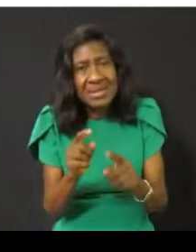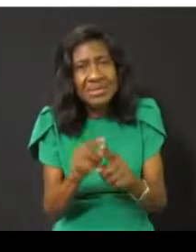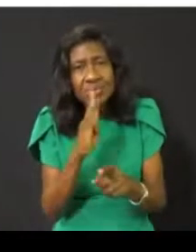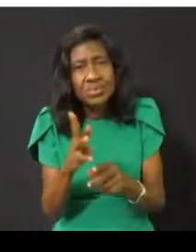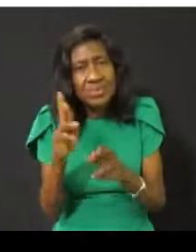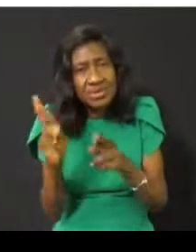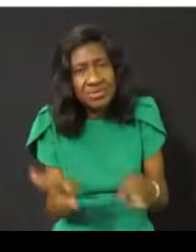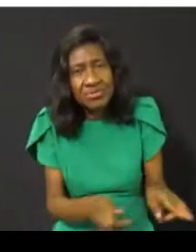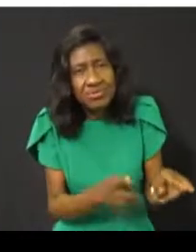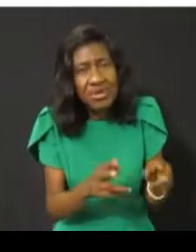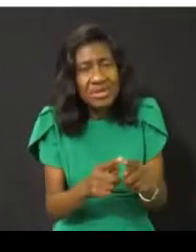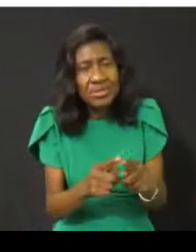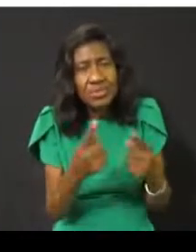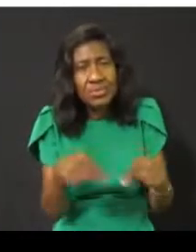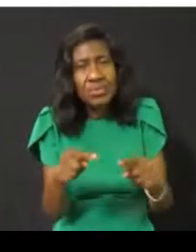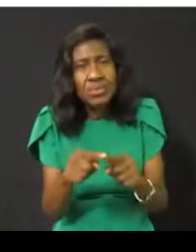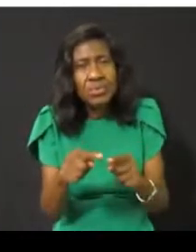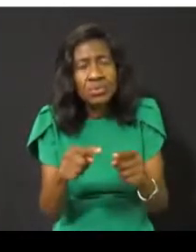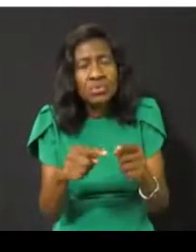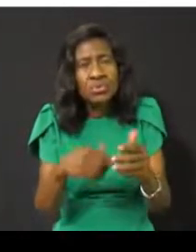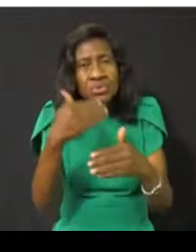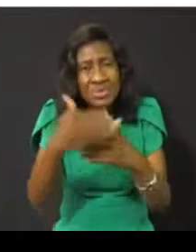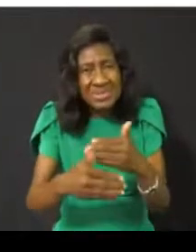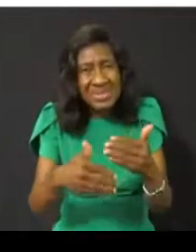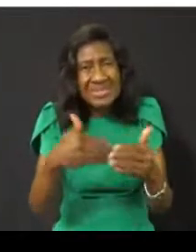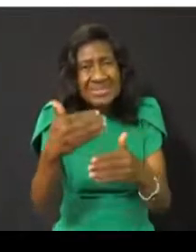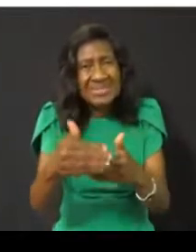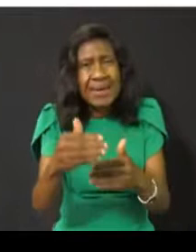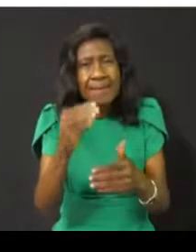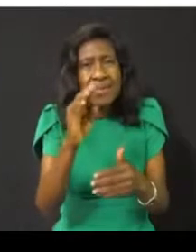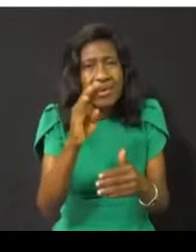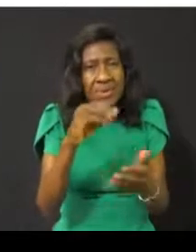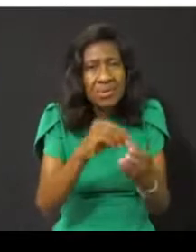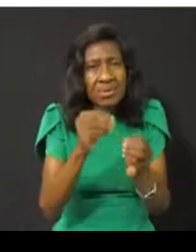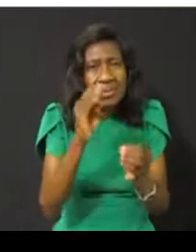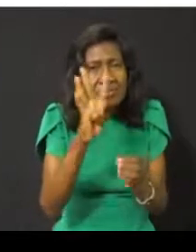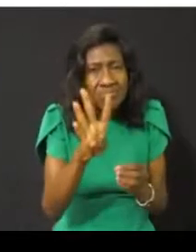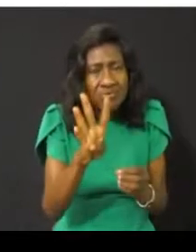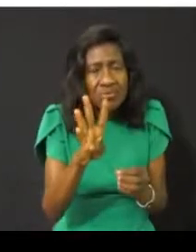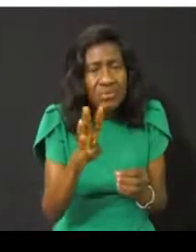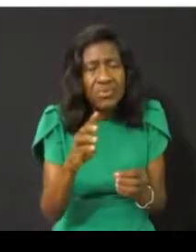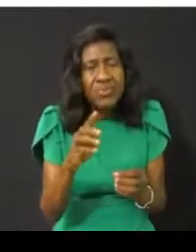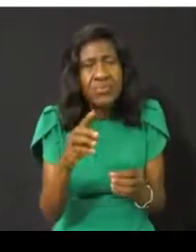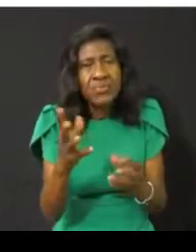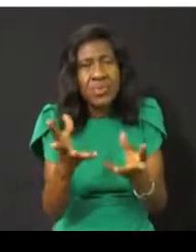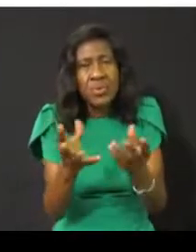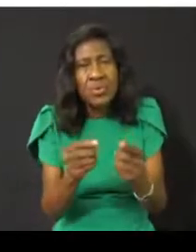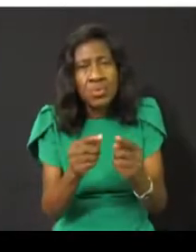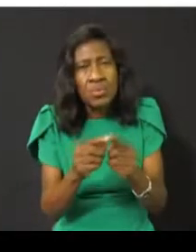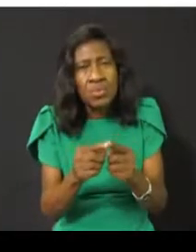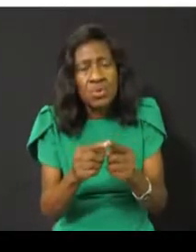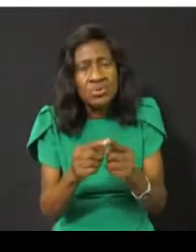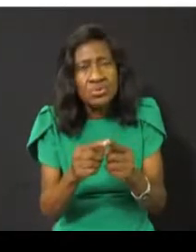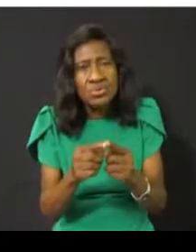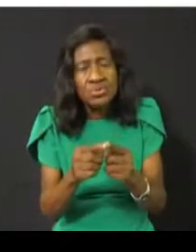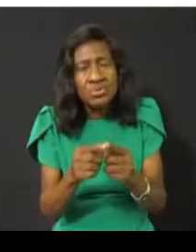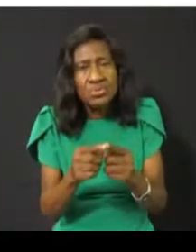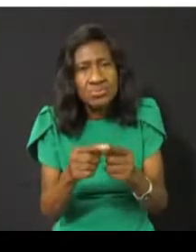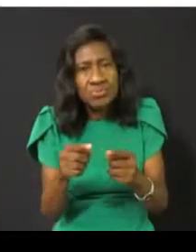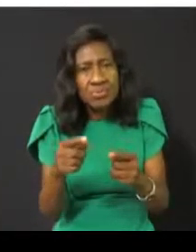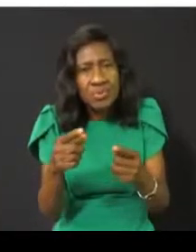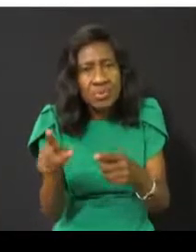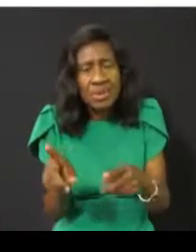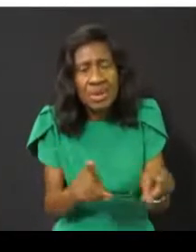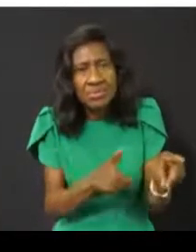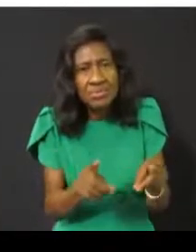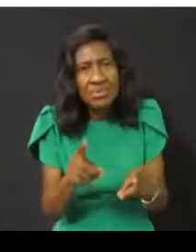to transition to phase 4 of the reopening plan. The aim is to transition in a manner that minimizes the